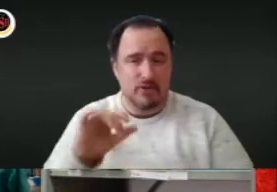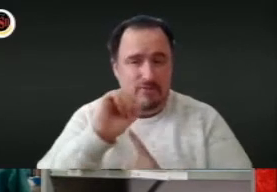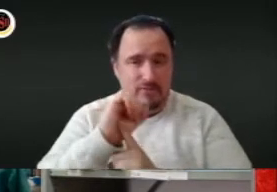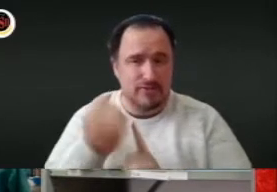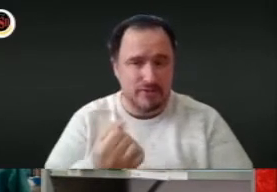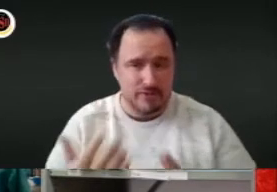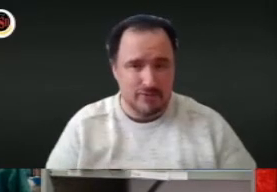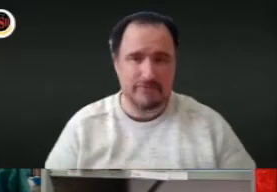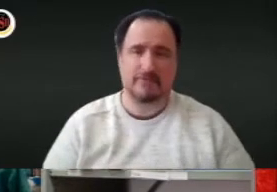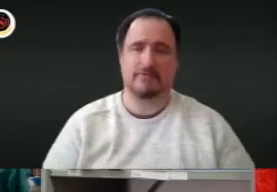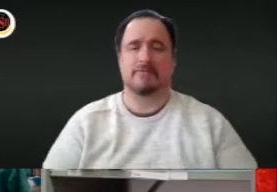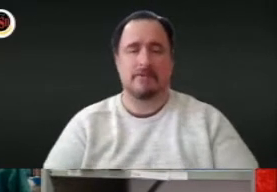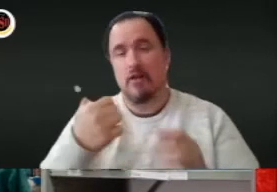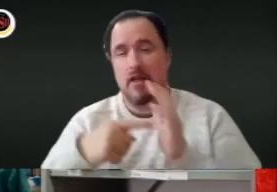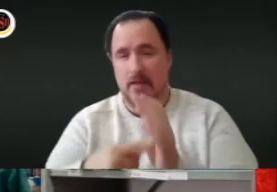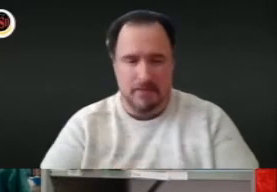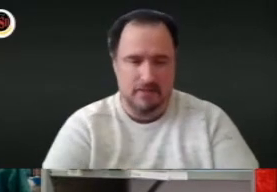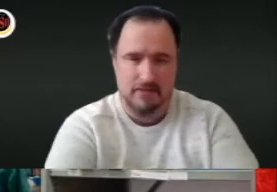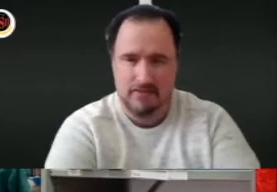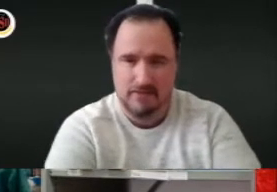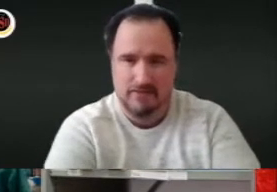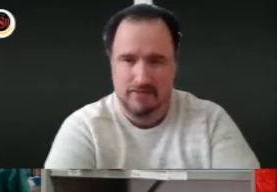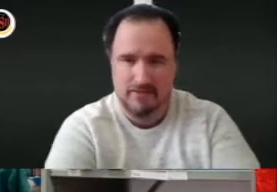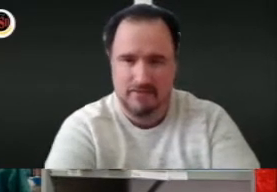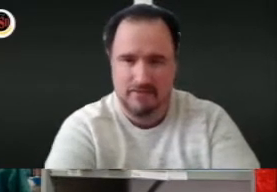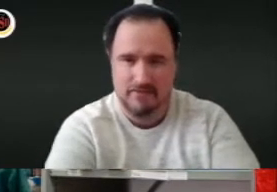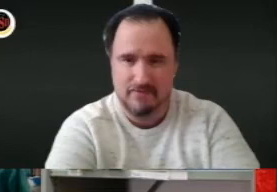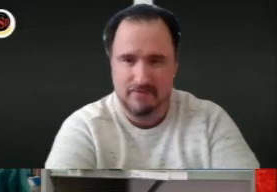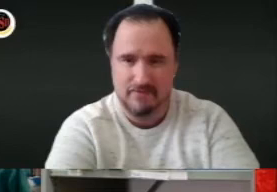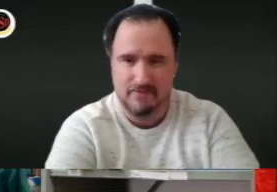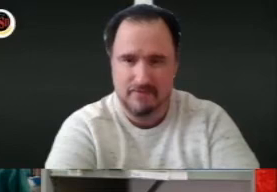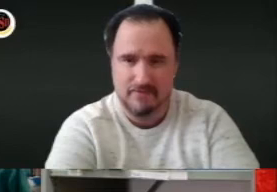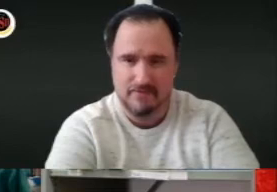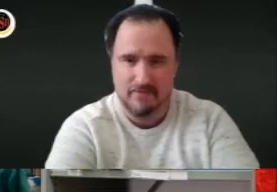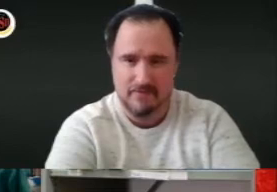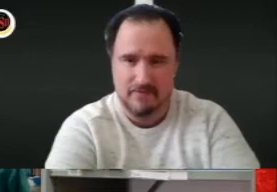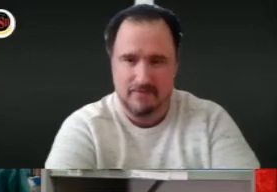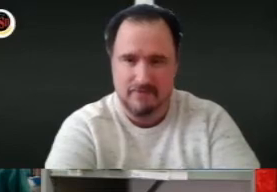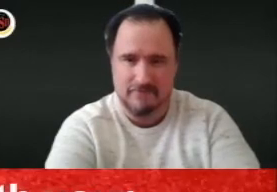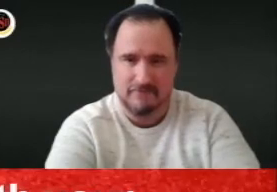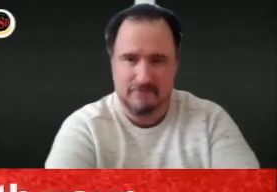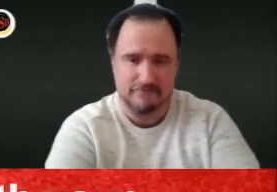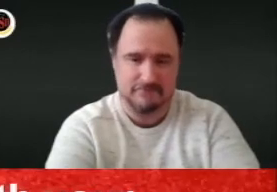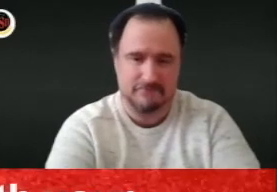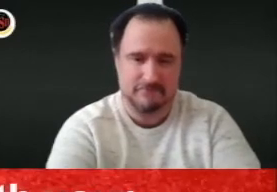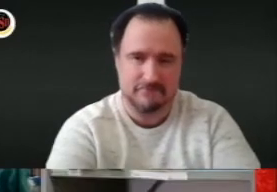volunteer by doing that. For example, one moment.